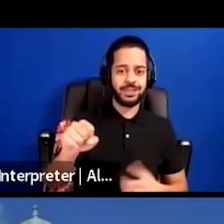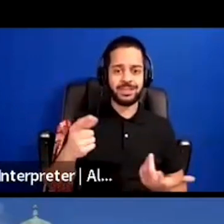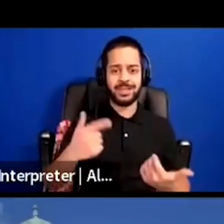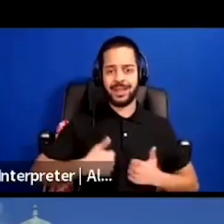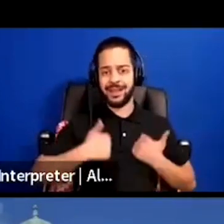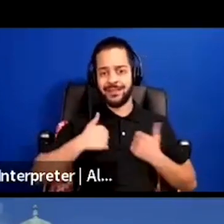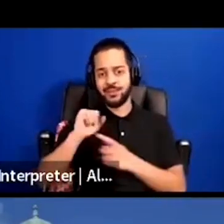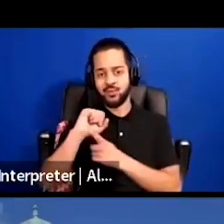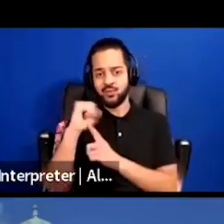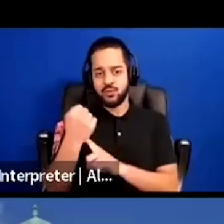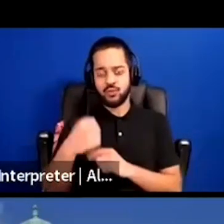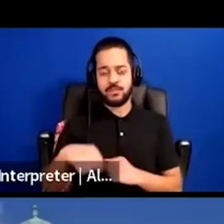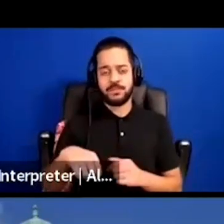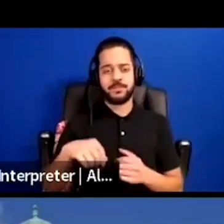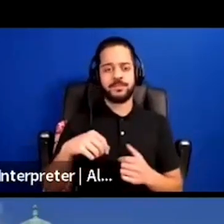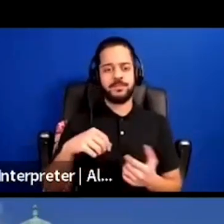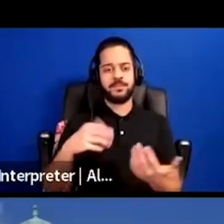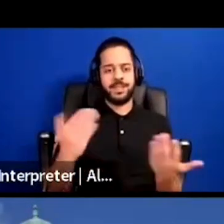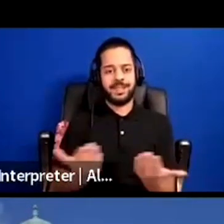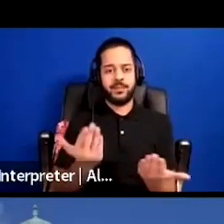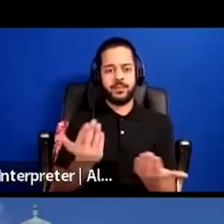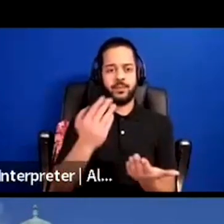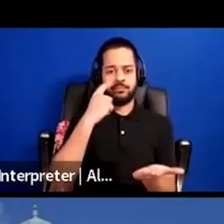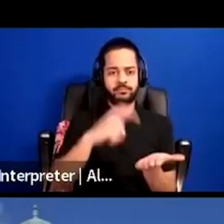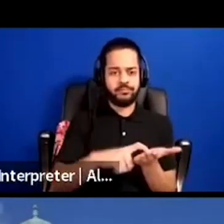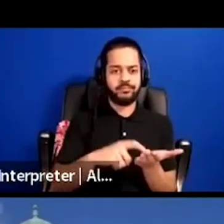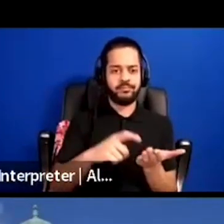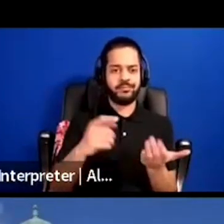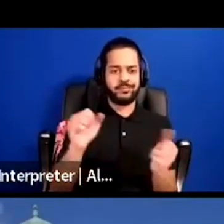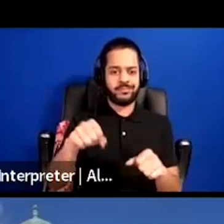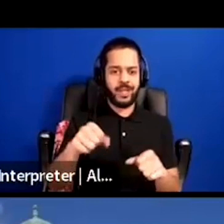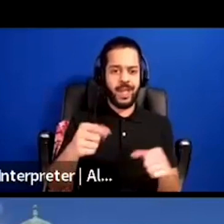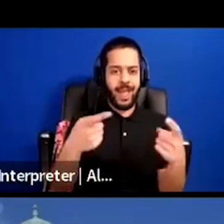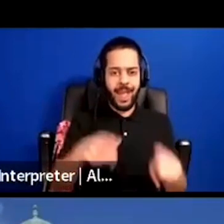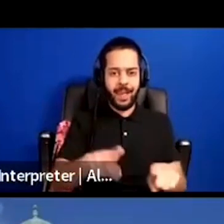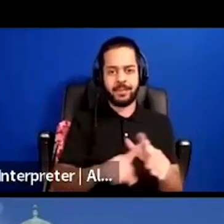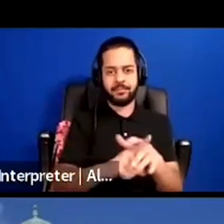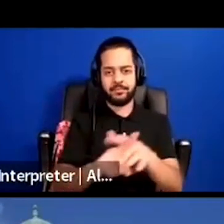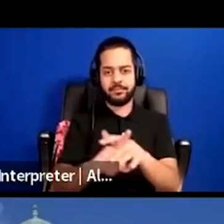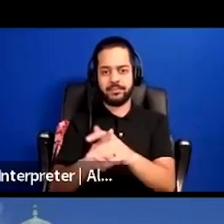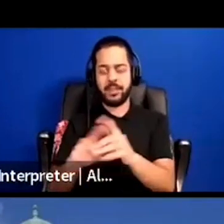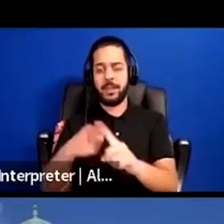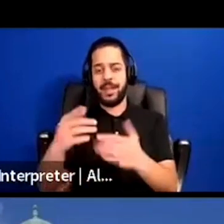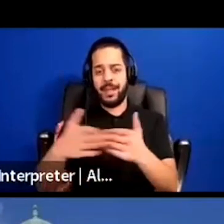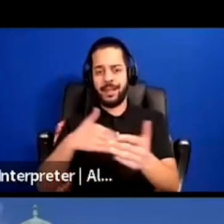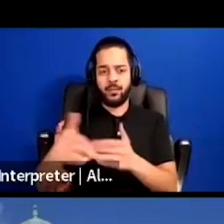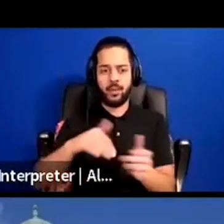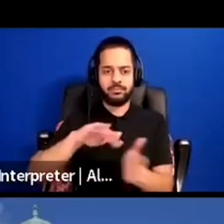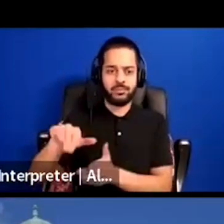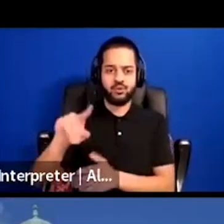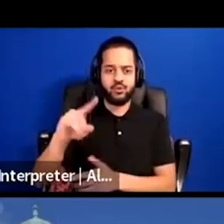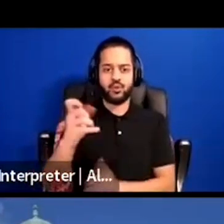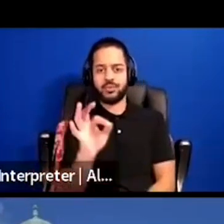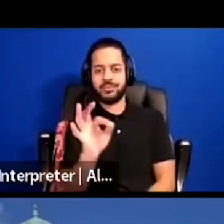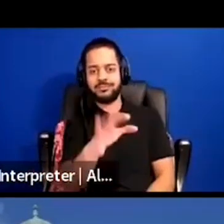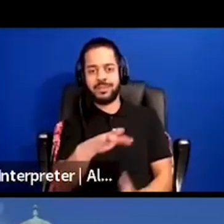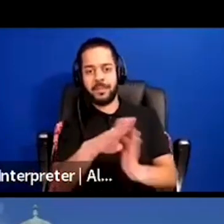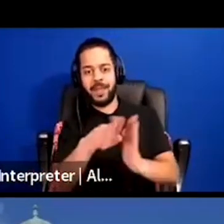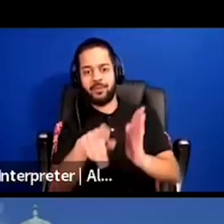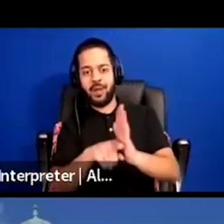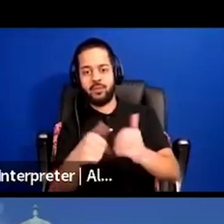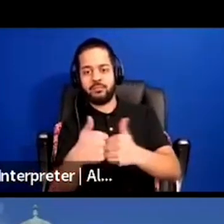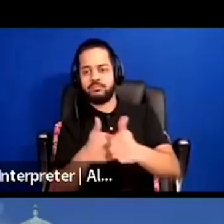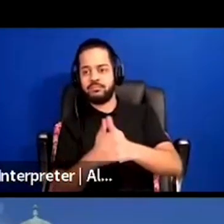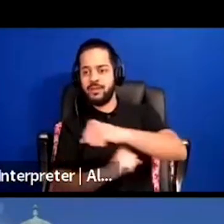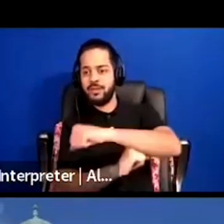outcomes, we know that that's one of the things that happens. So anyway, just wanted to sort of lay that as a little bit of a groundwork for